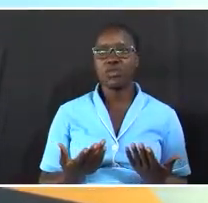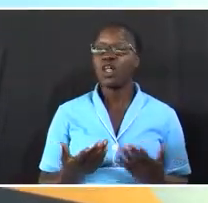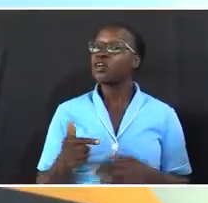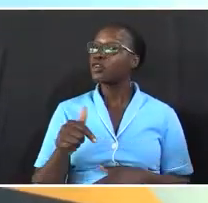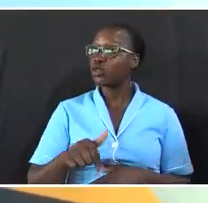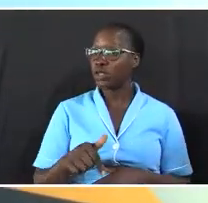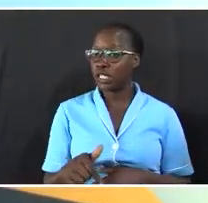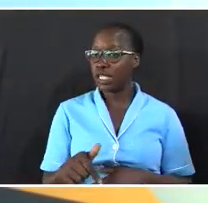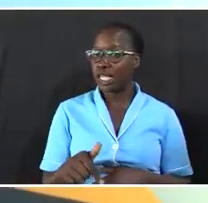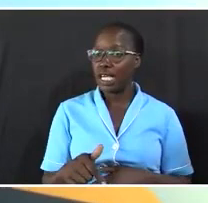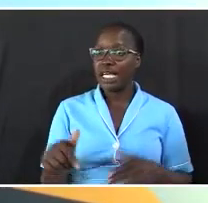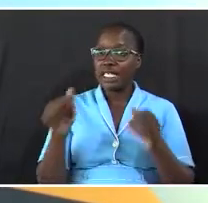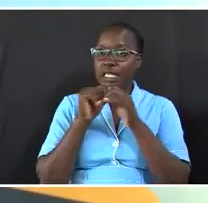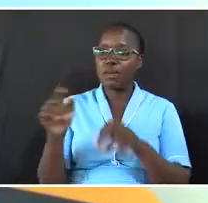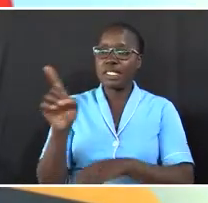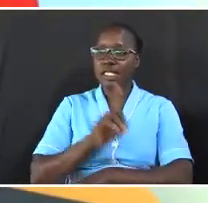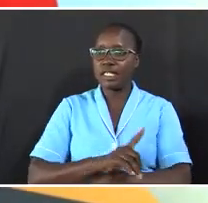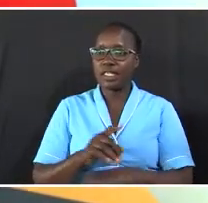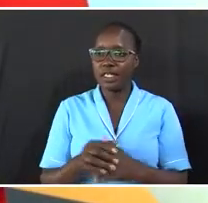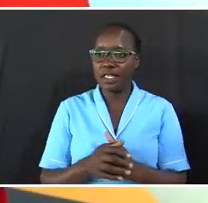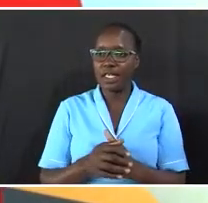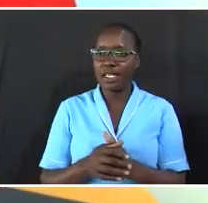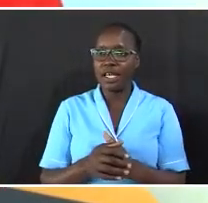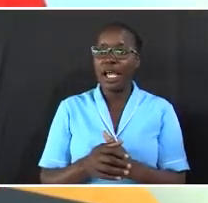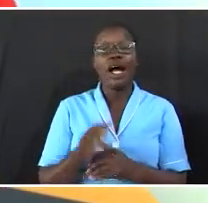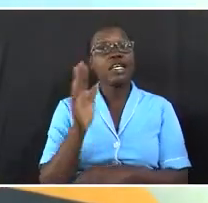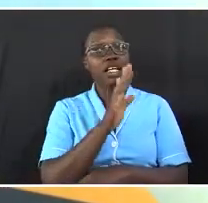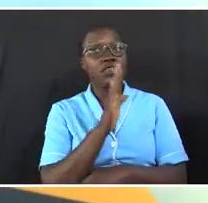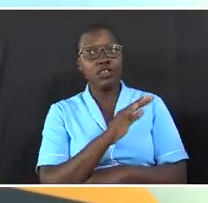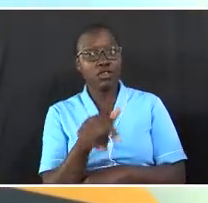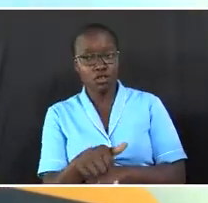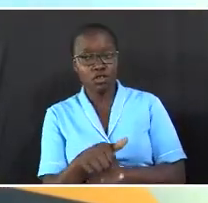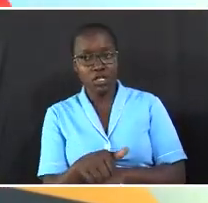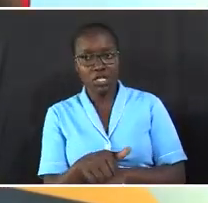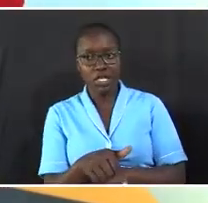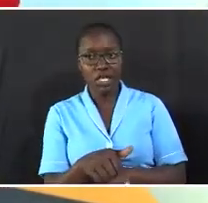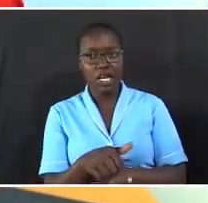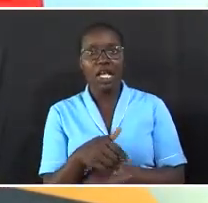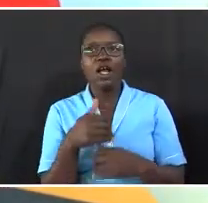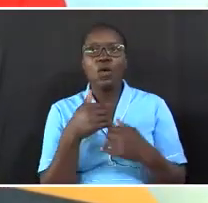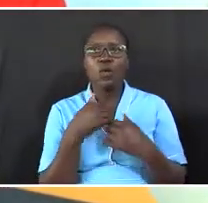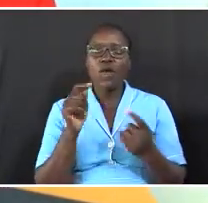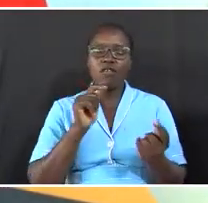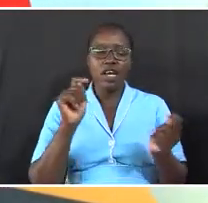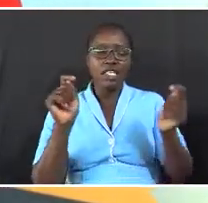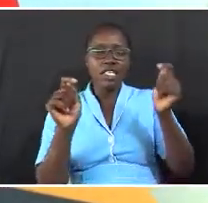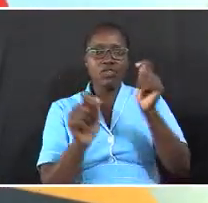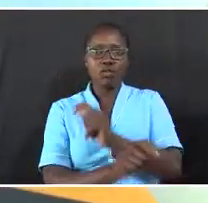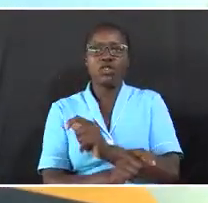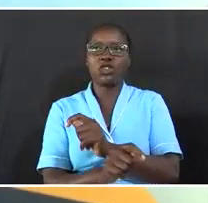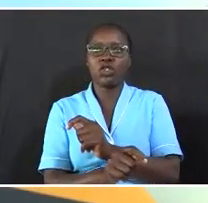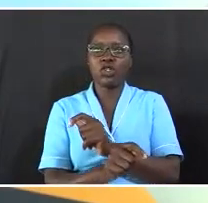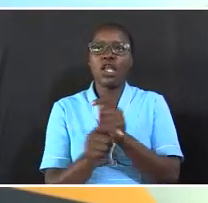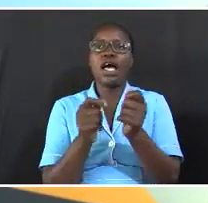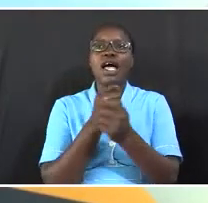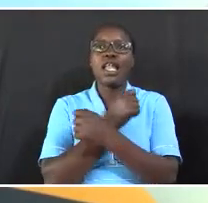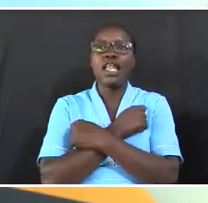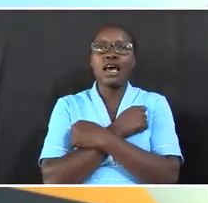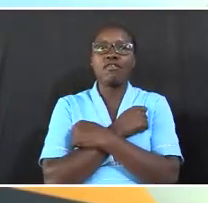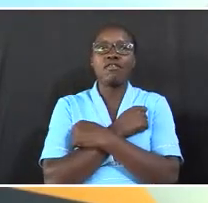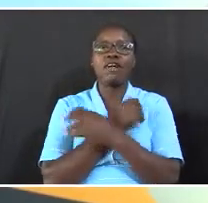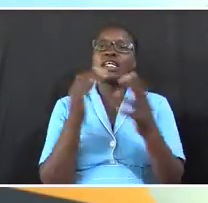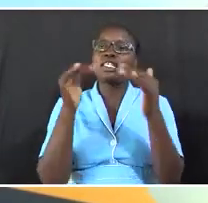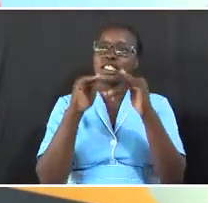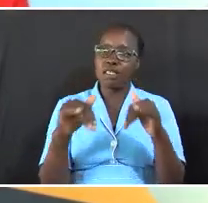Today is a blessed day. And this afternoon, we have a transformational love